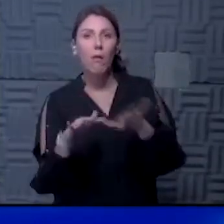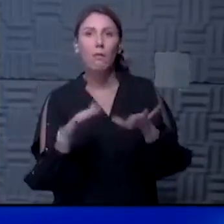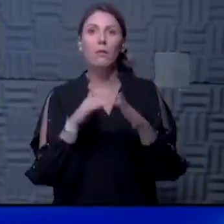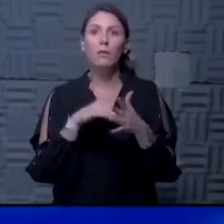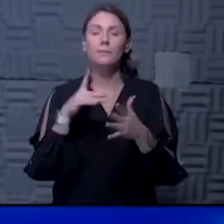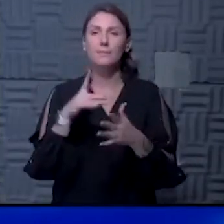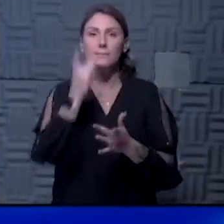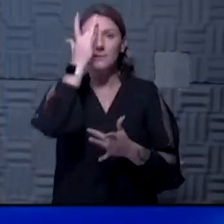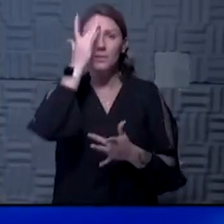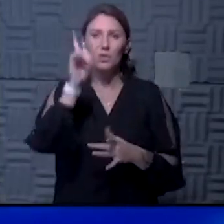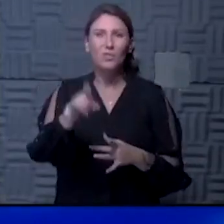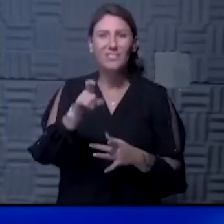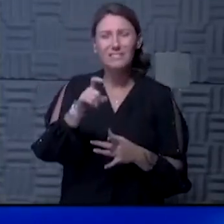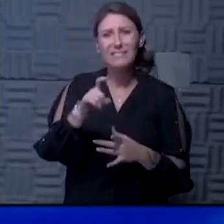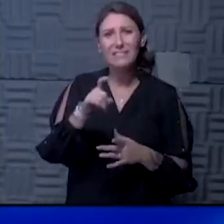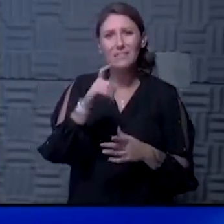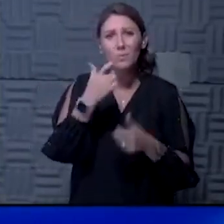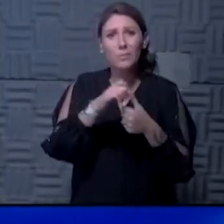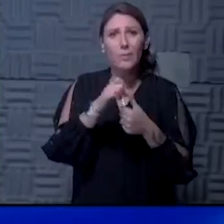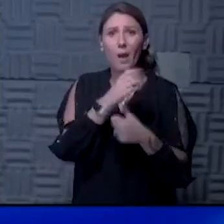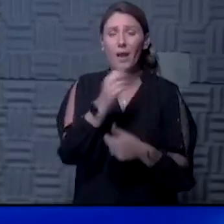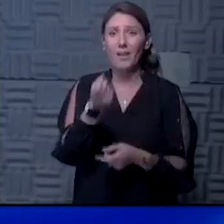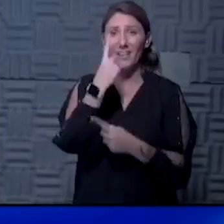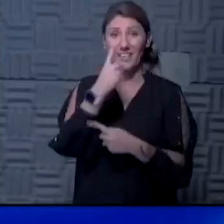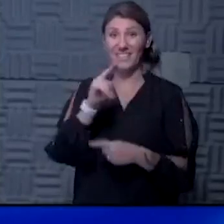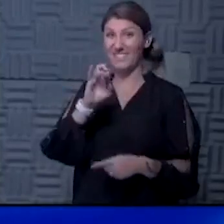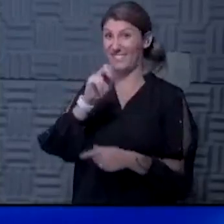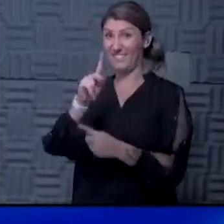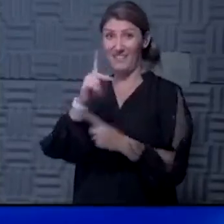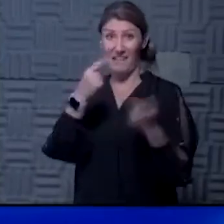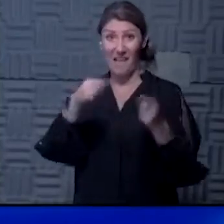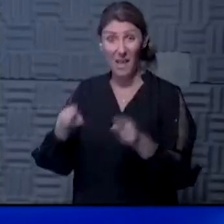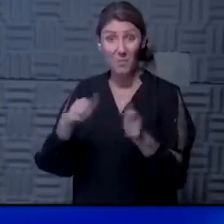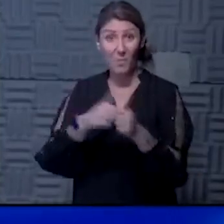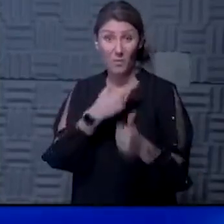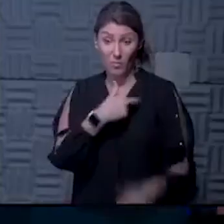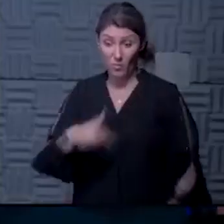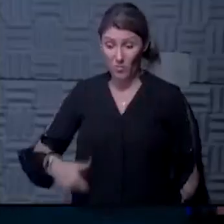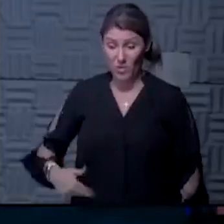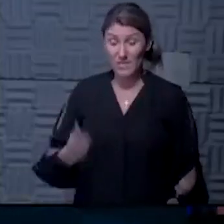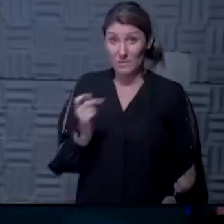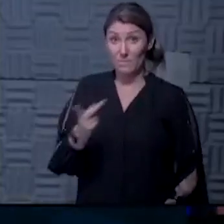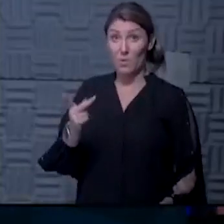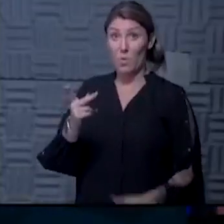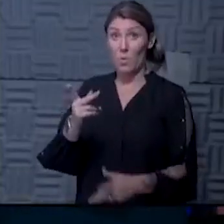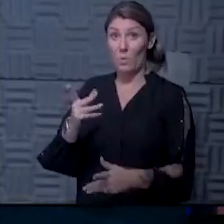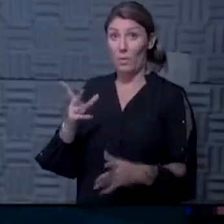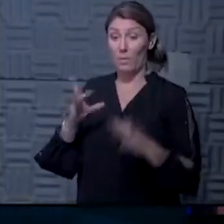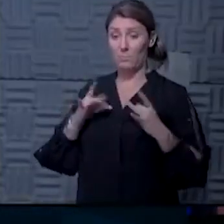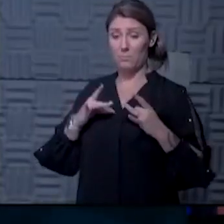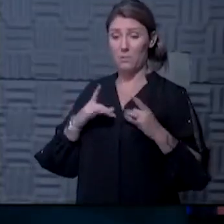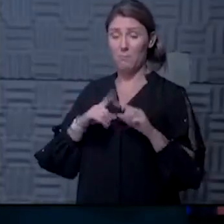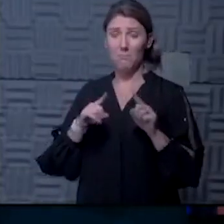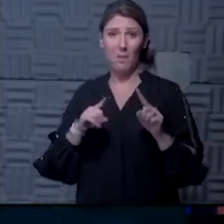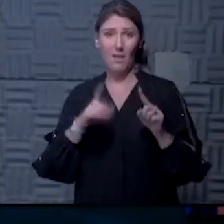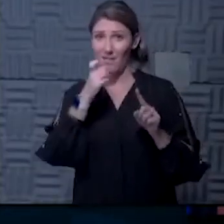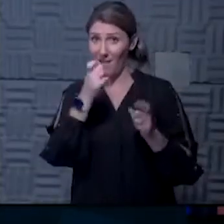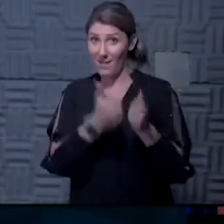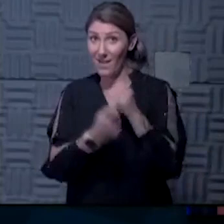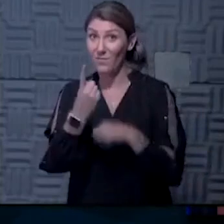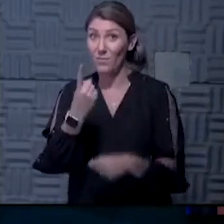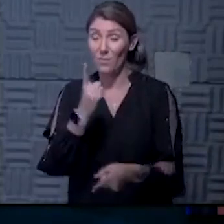be thoughtful around that. And Nick, that's kind of like what happened with the Royals. A couple of guys get it, but not everybody gets it because you guys have good infection control